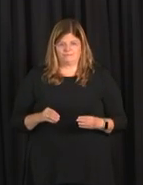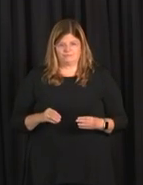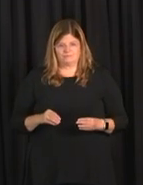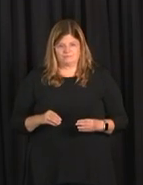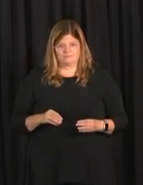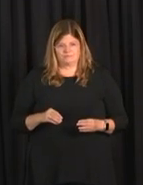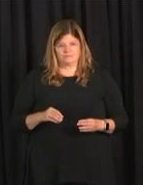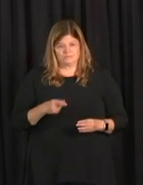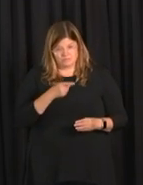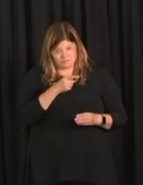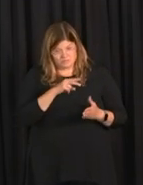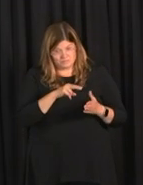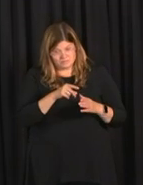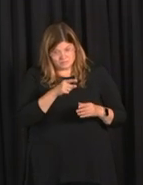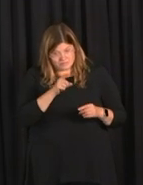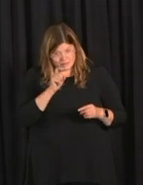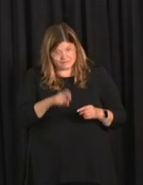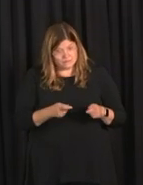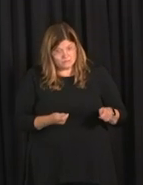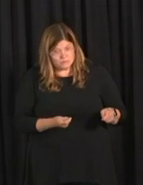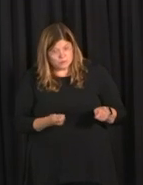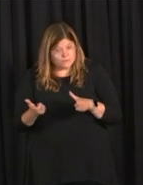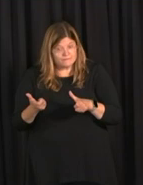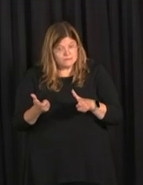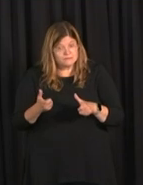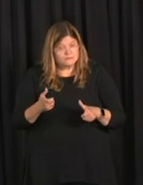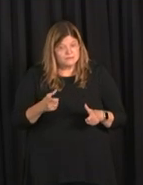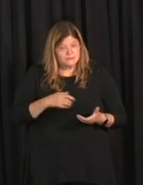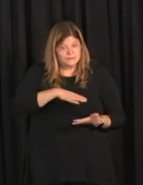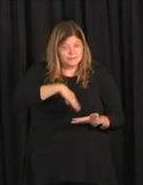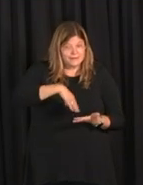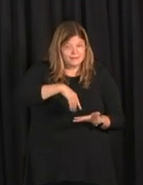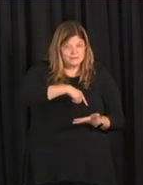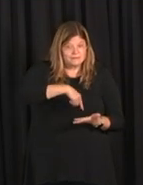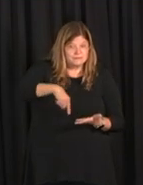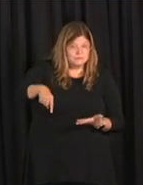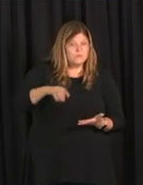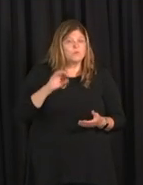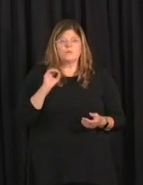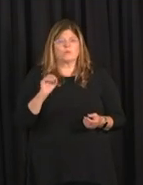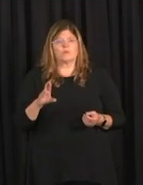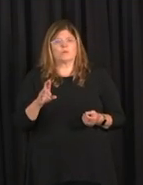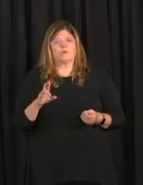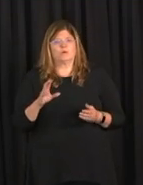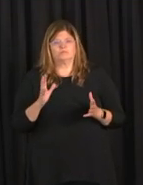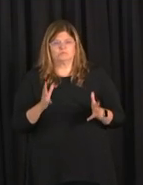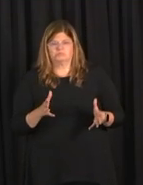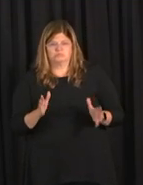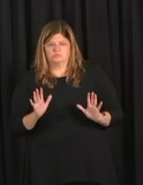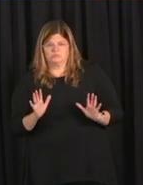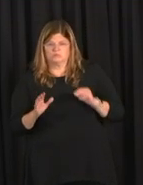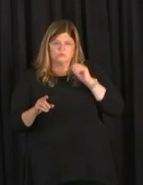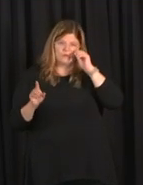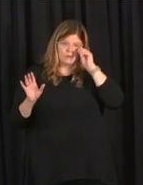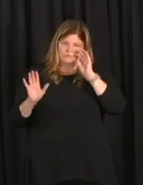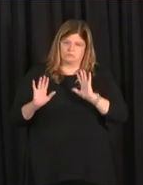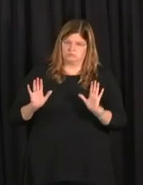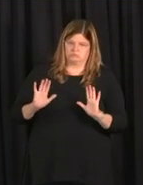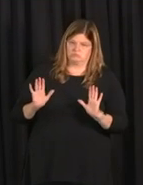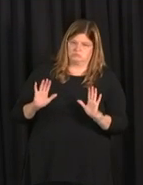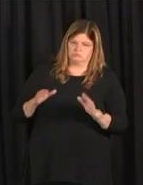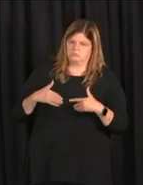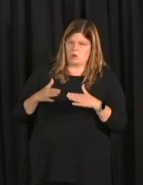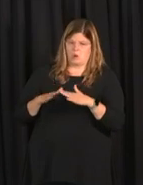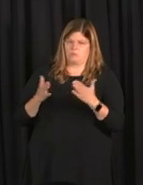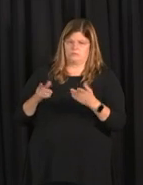to, can you explain, will that have to be removed in order to do so, or what the conversations have been about? Already, it's been